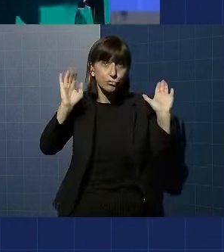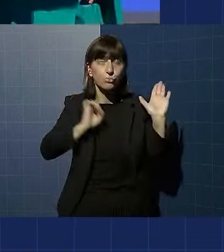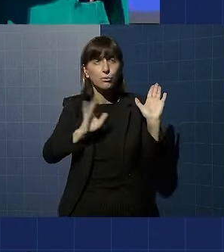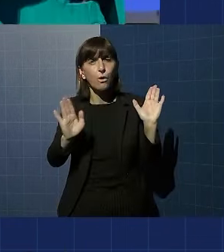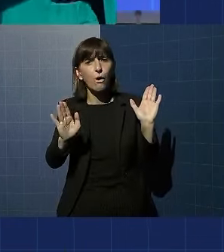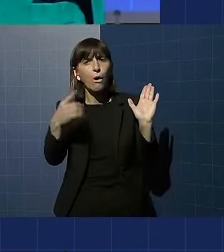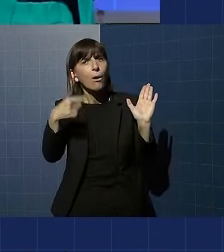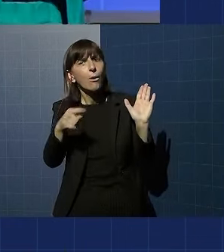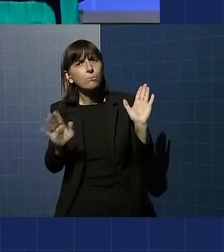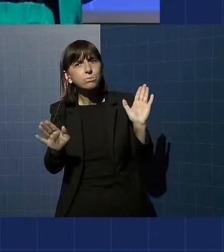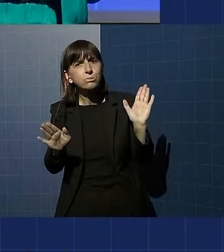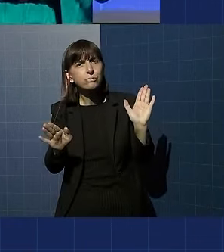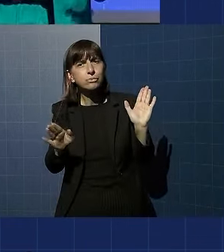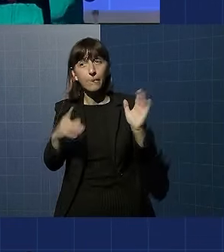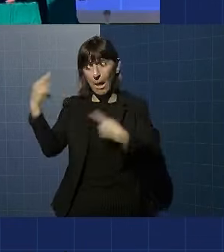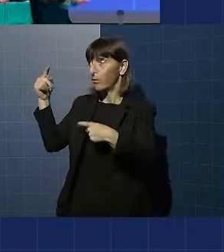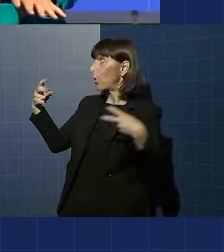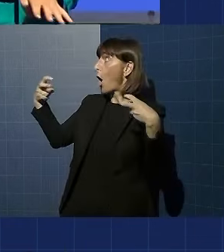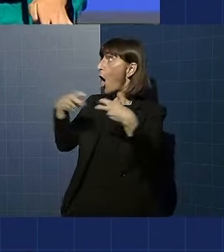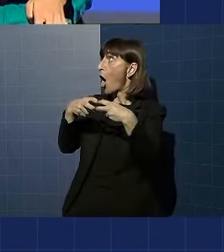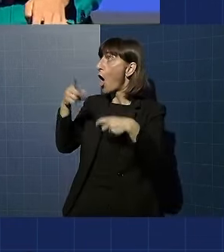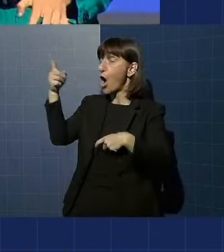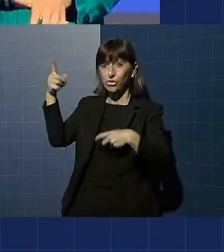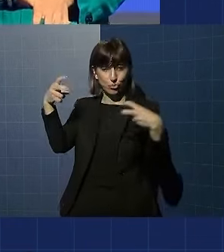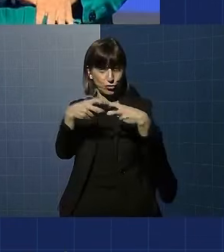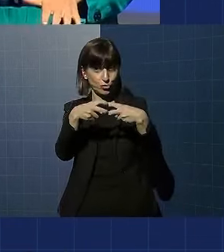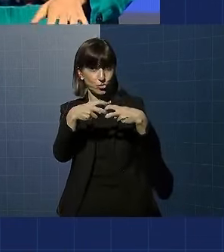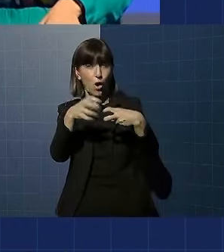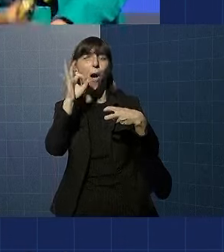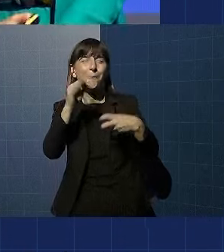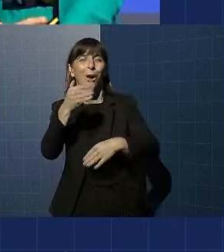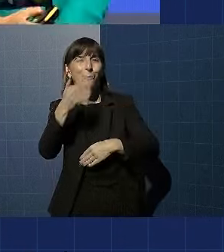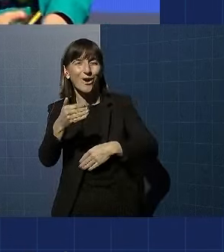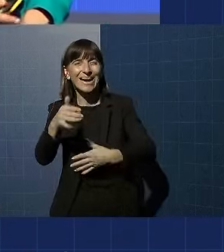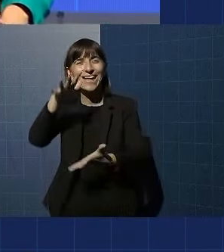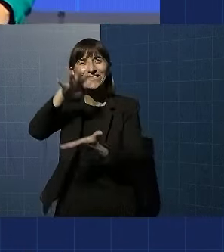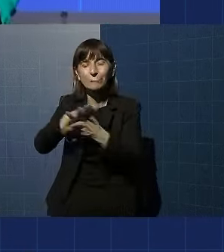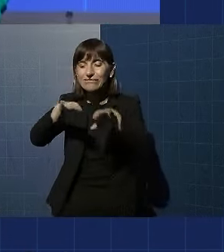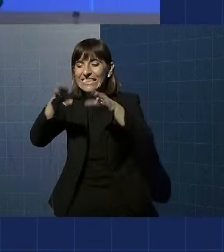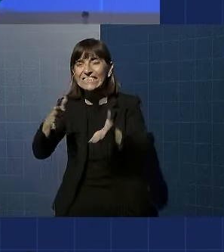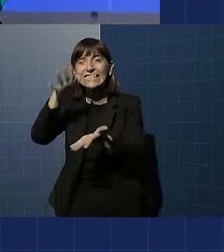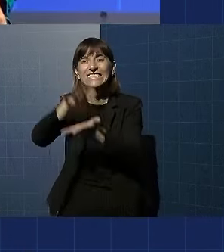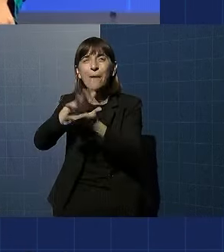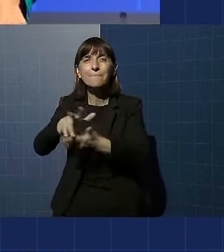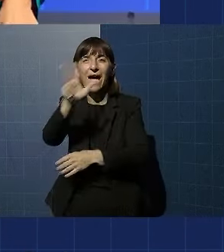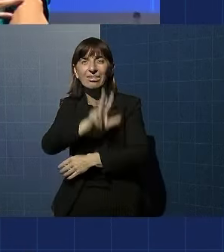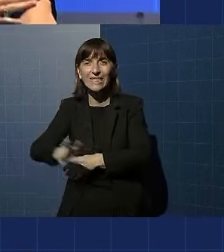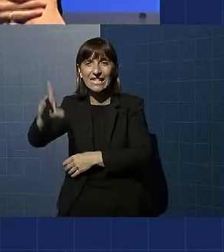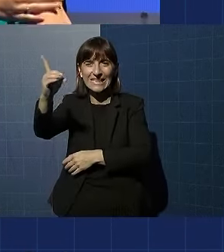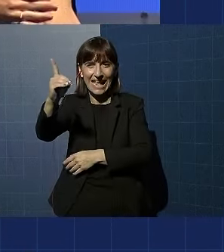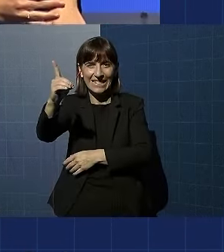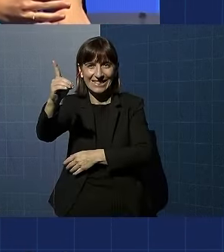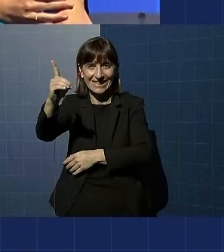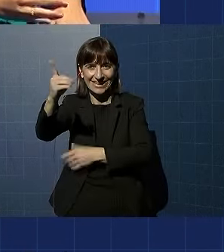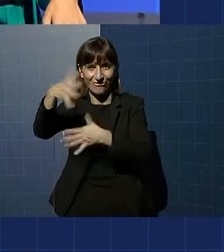you could also consider it can have applications. For example, imagine you're on a mission to Mars and an astronaut gets a skin wound or a